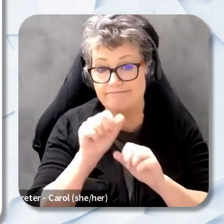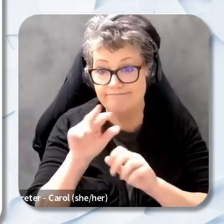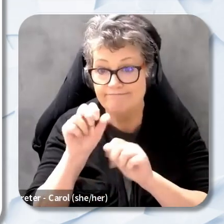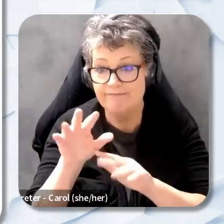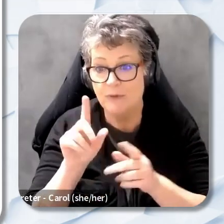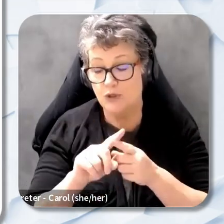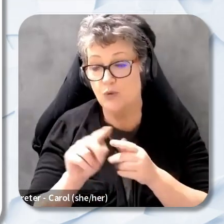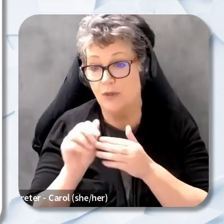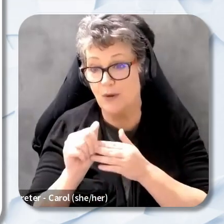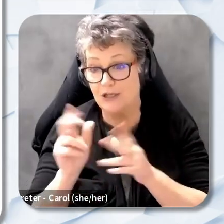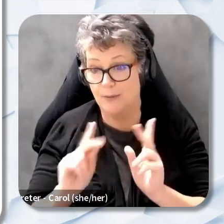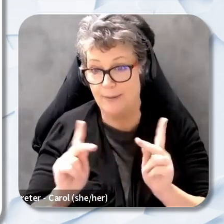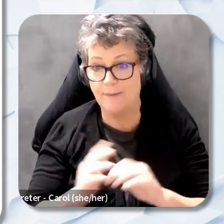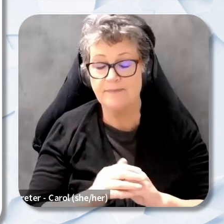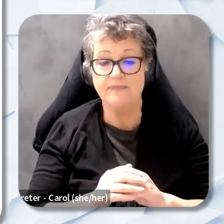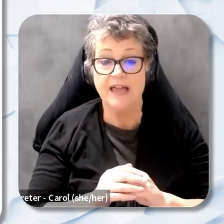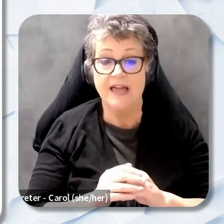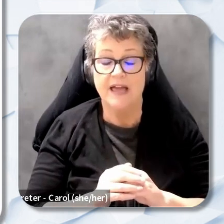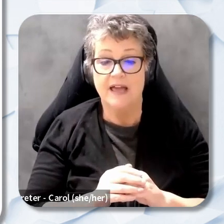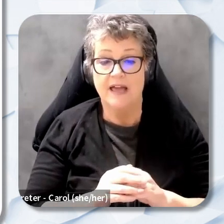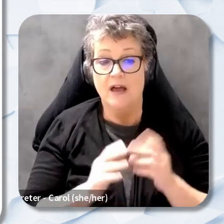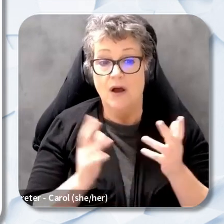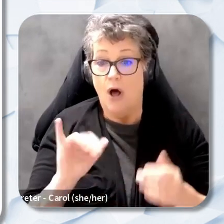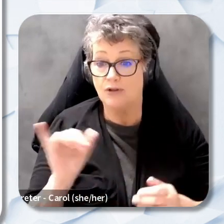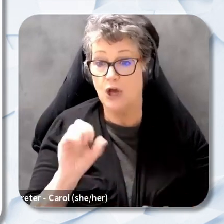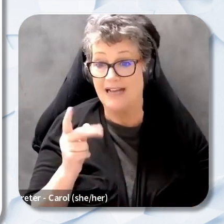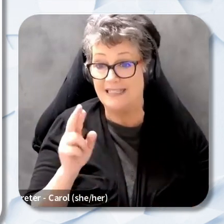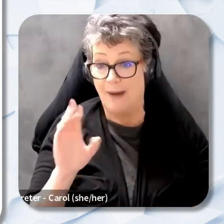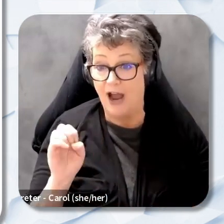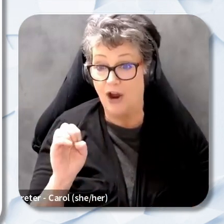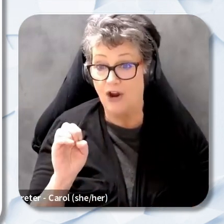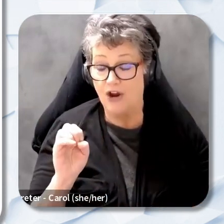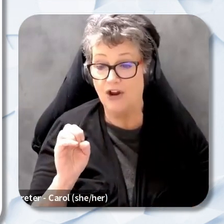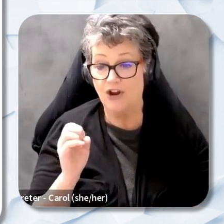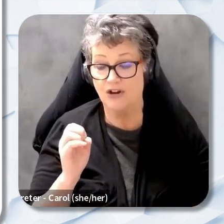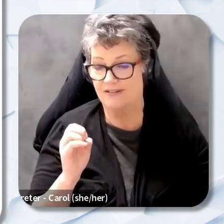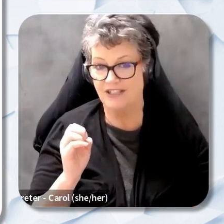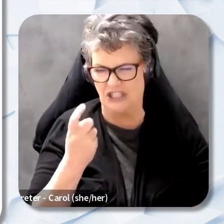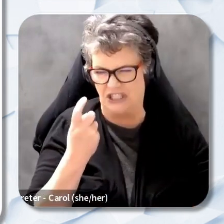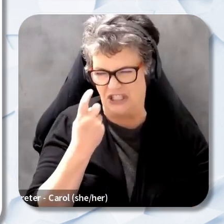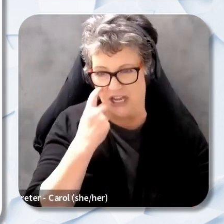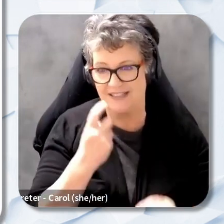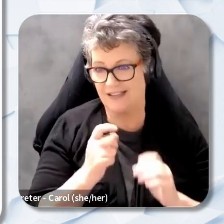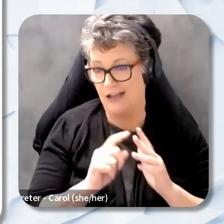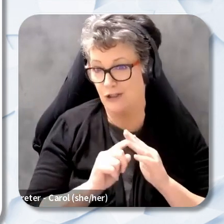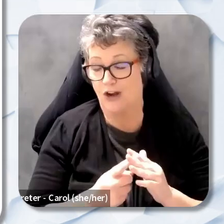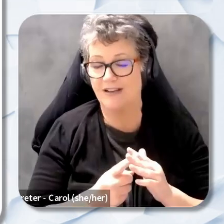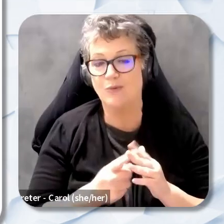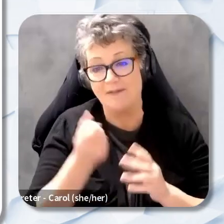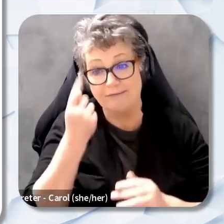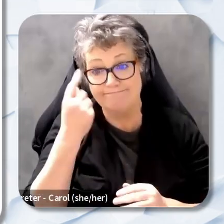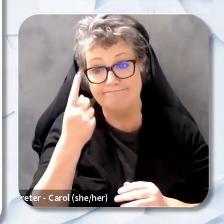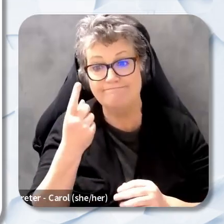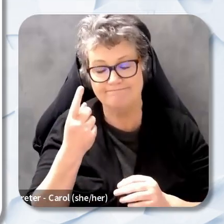already. And then with that being said, Aspire just really got started up. So we have to recognize that there